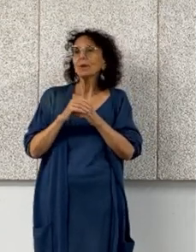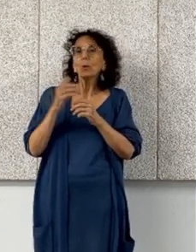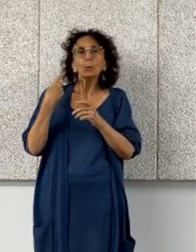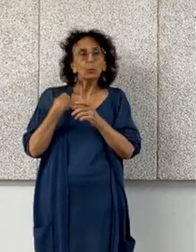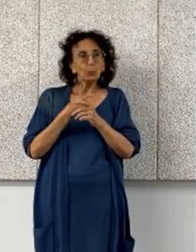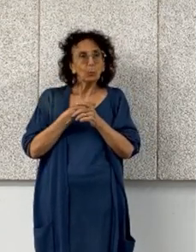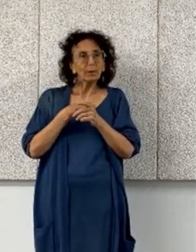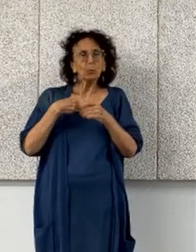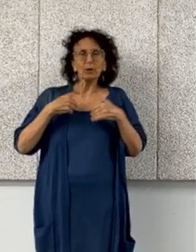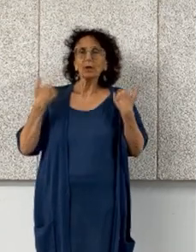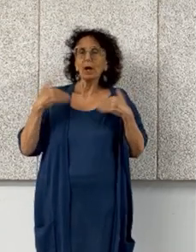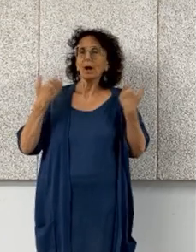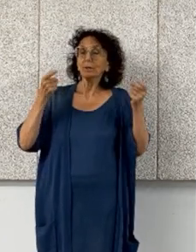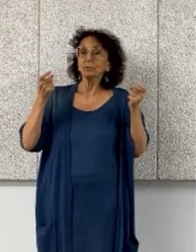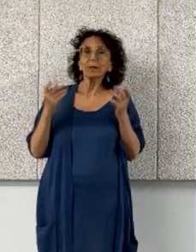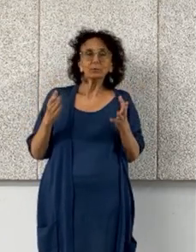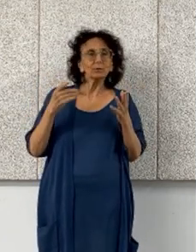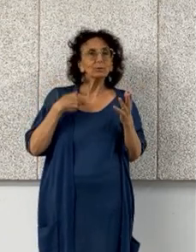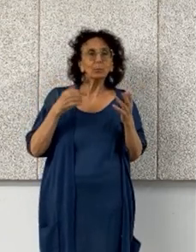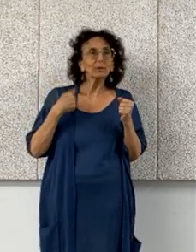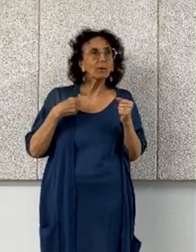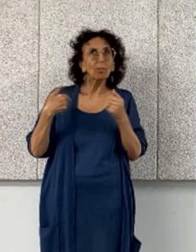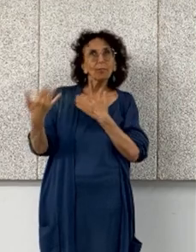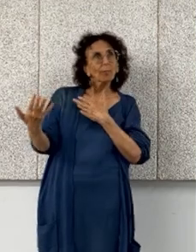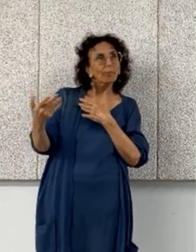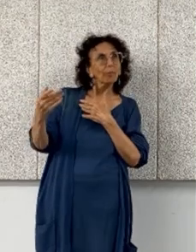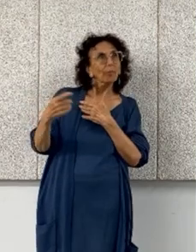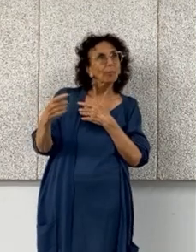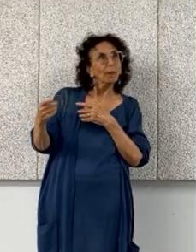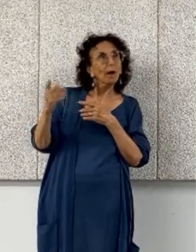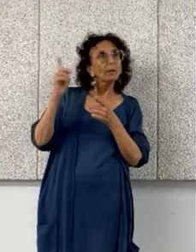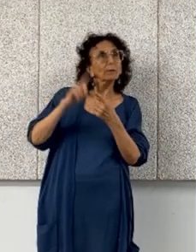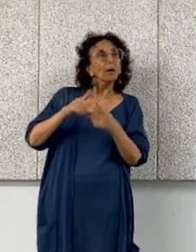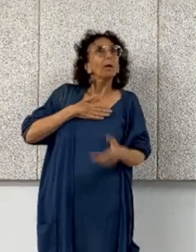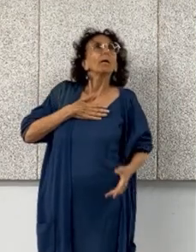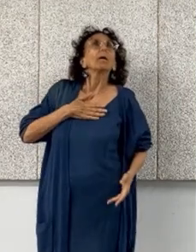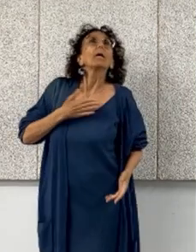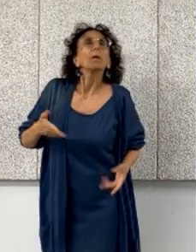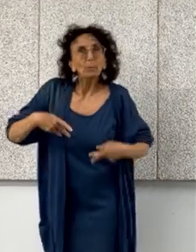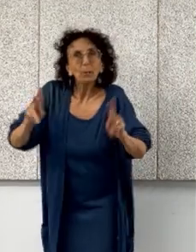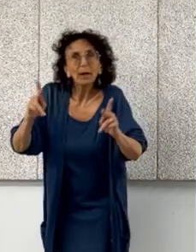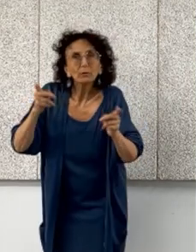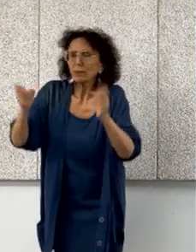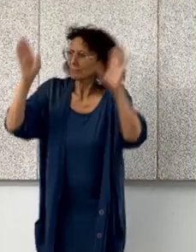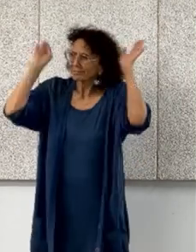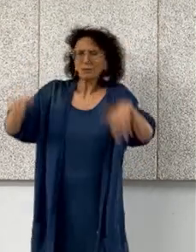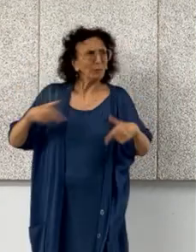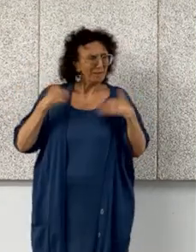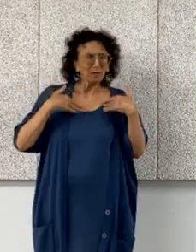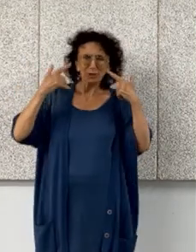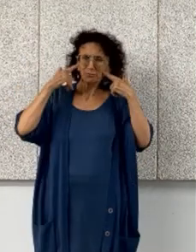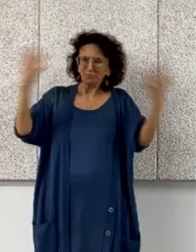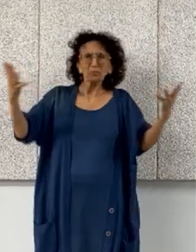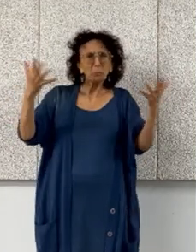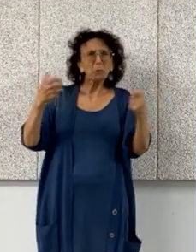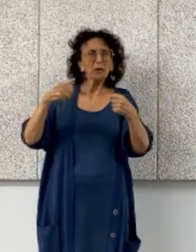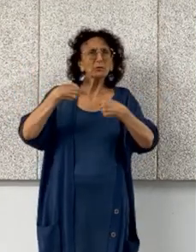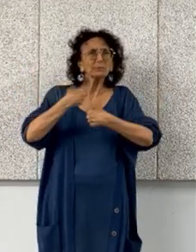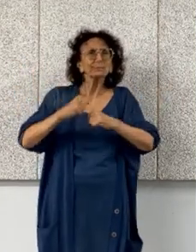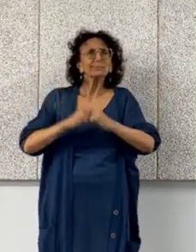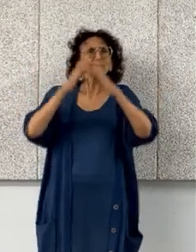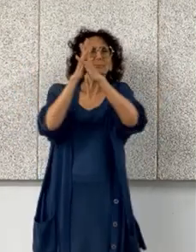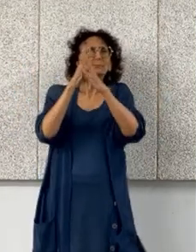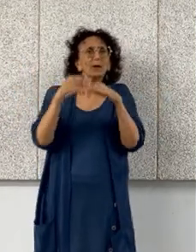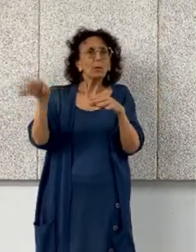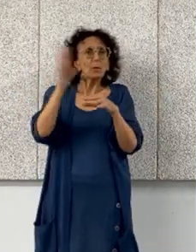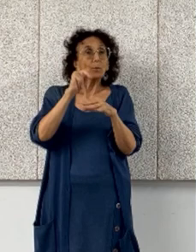We were young directors. We didn't want to wait for people to let us direct what we wanted to direct. We wanted to make the space to do what we wanted to do, so we decided to start our own